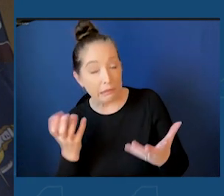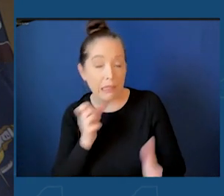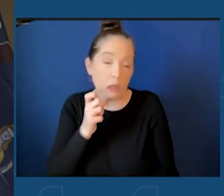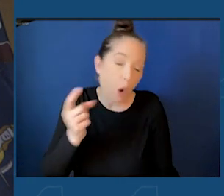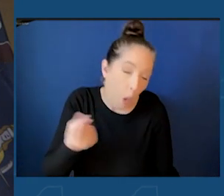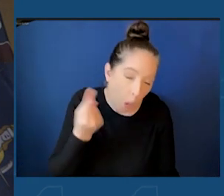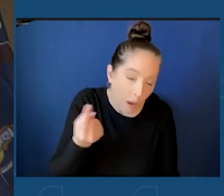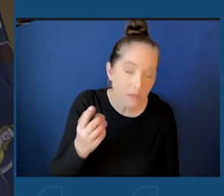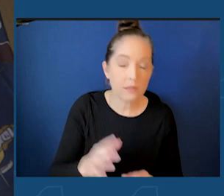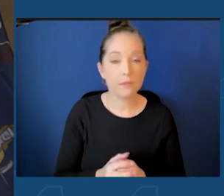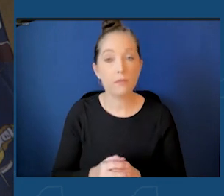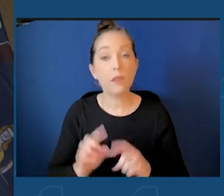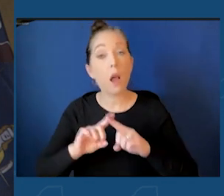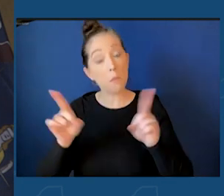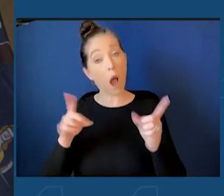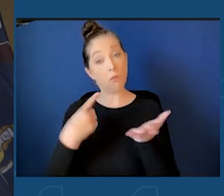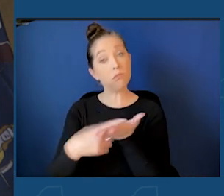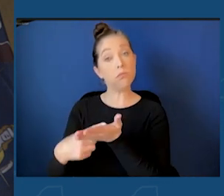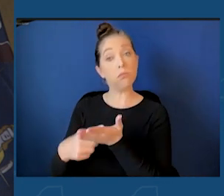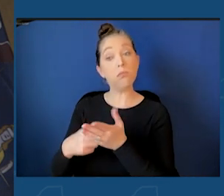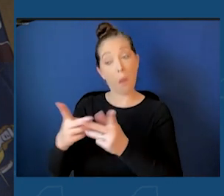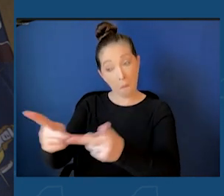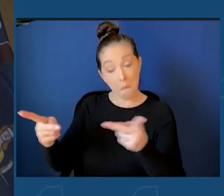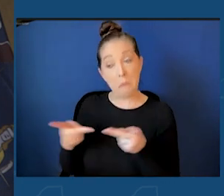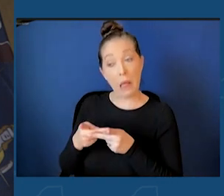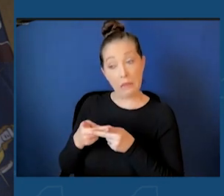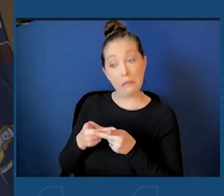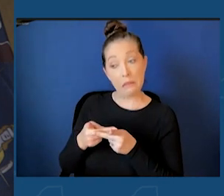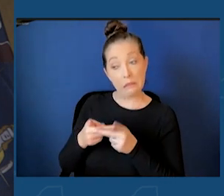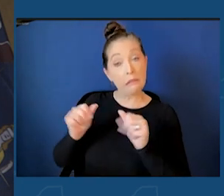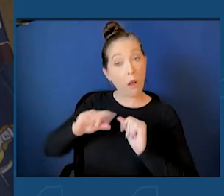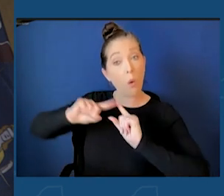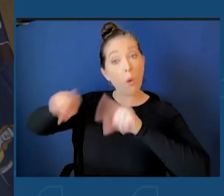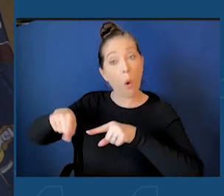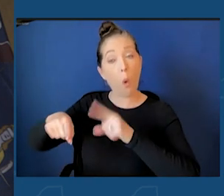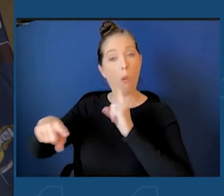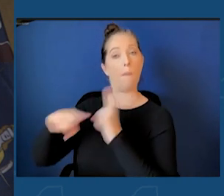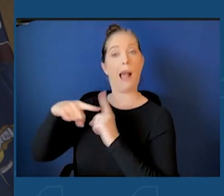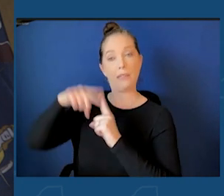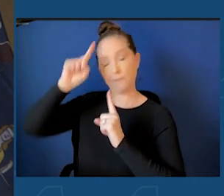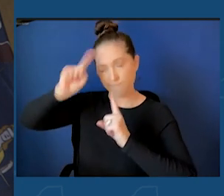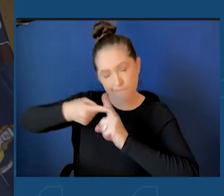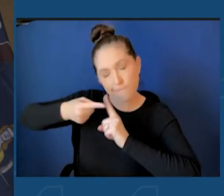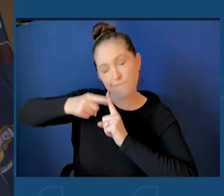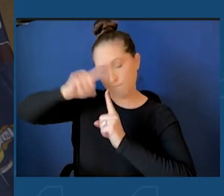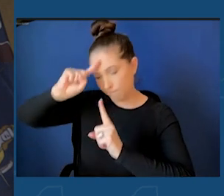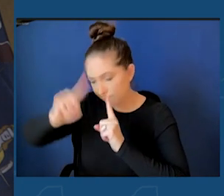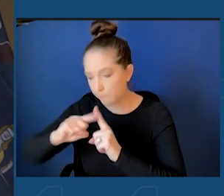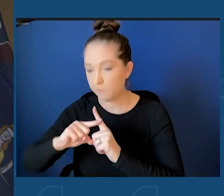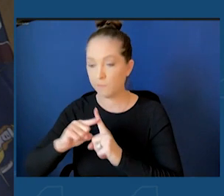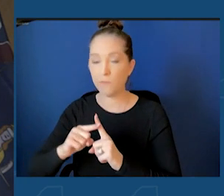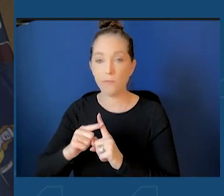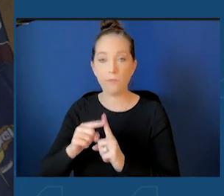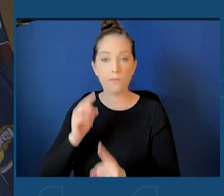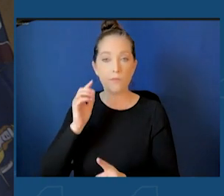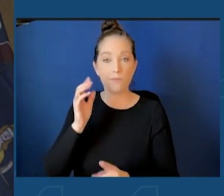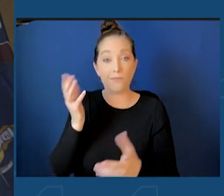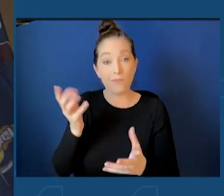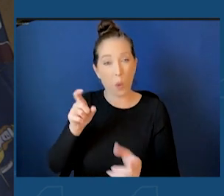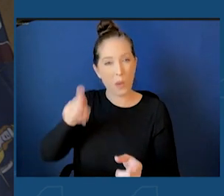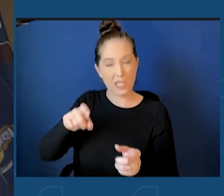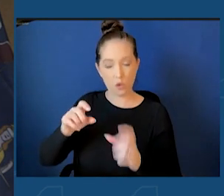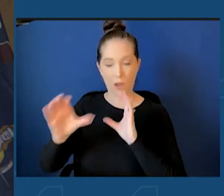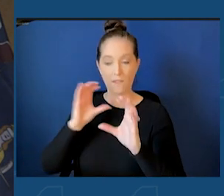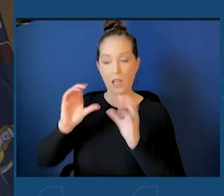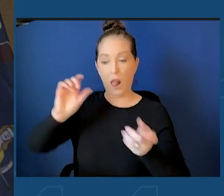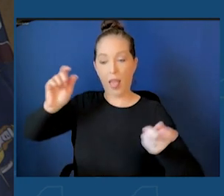about how there are places where they can get positive messages. And we have to kind of switch the whole conversation. If it's going to be there, how we